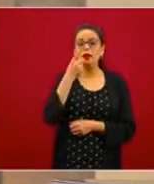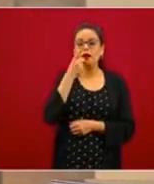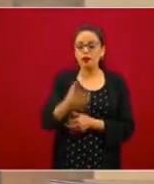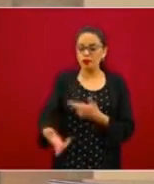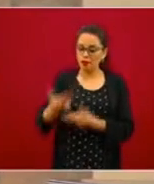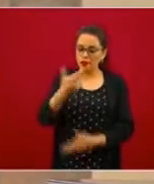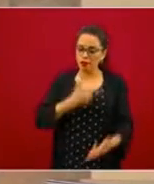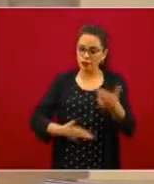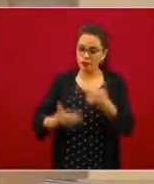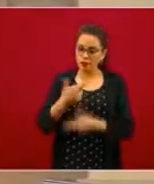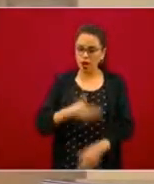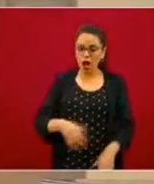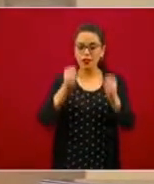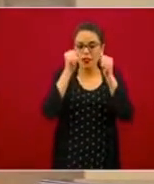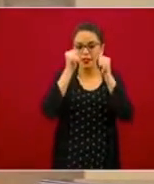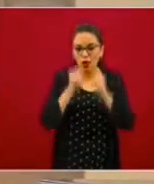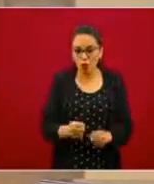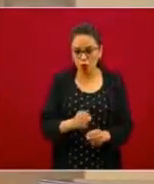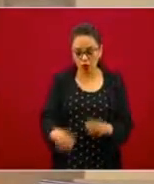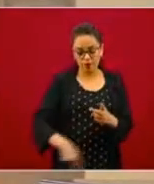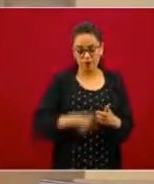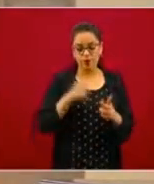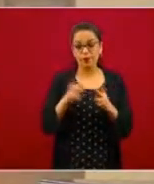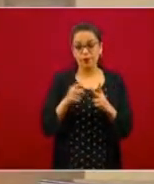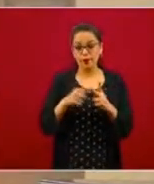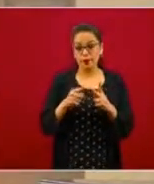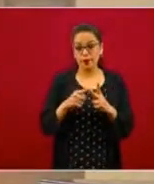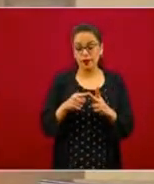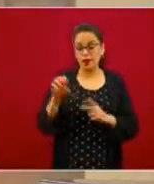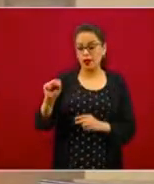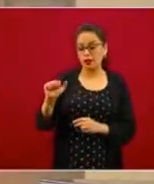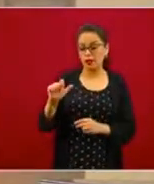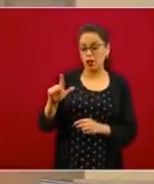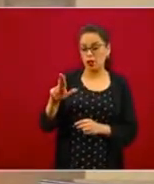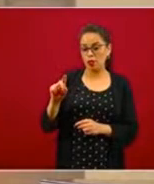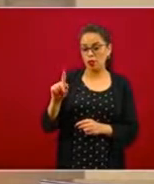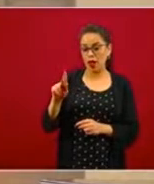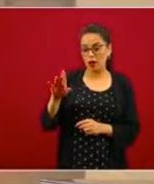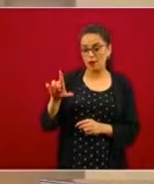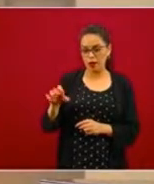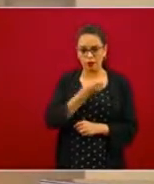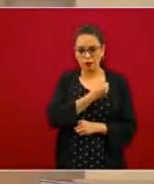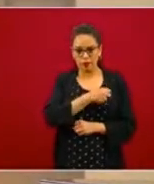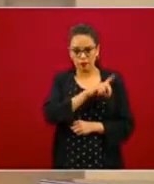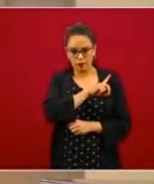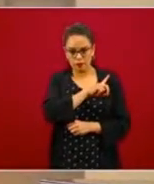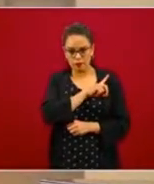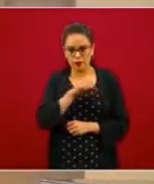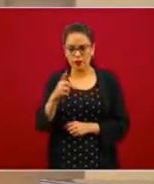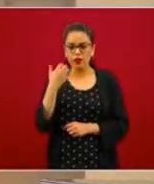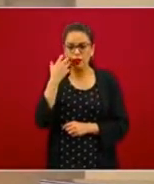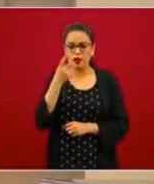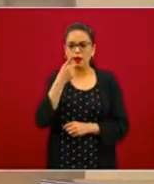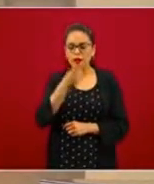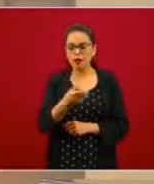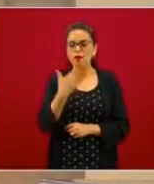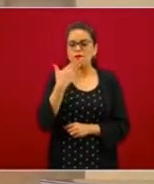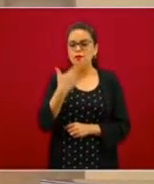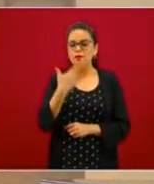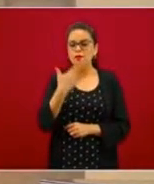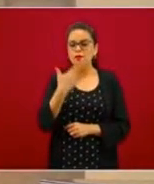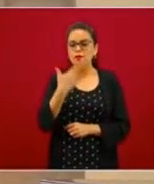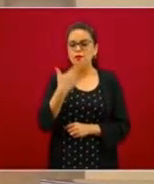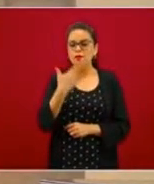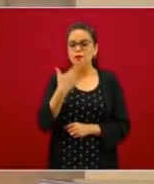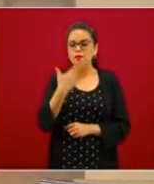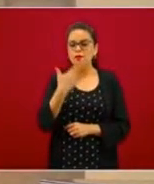means. segunda parte es que The tiene que ser second saludable. part is Saludable that it tiene que must be ver healthy. con todo Healthy aquello que means contribuya al everything that bienestar, contributes to bienestar the y la salud well-being and the